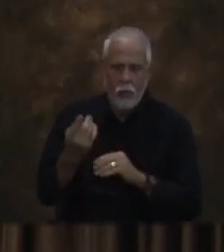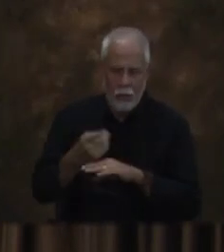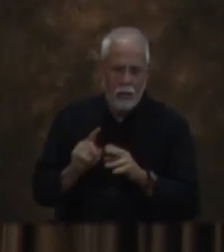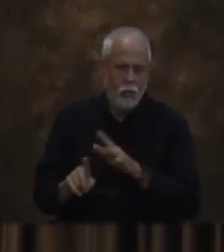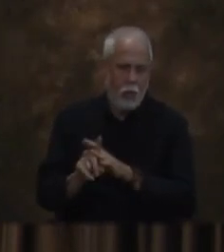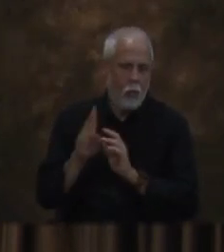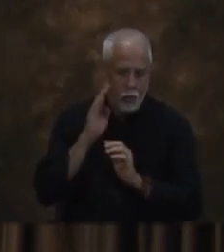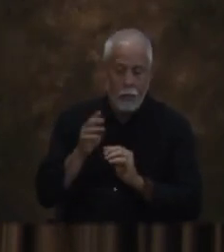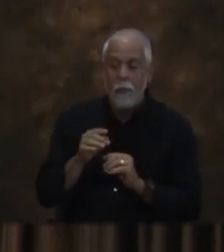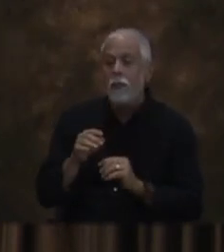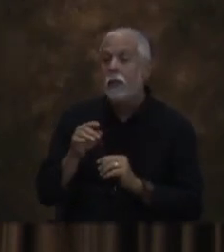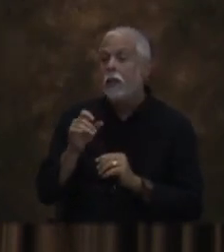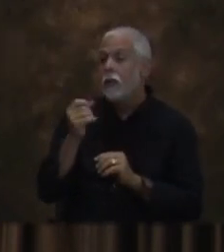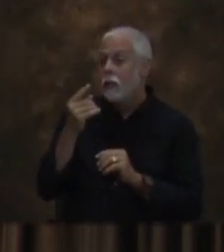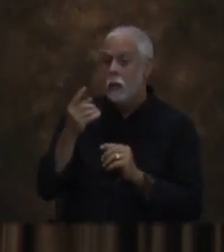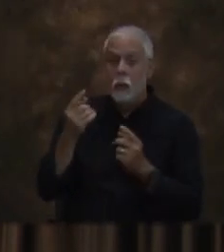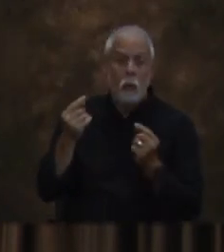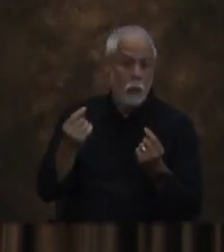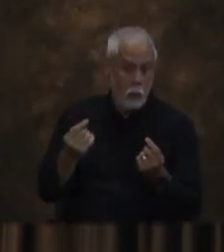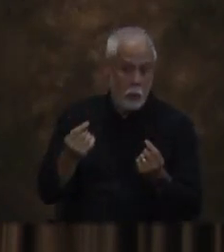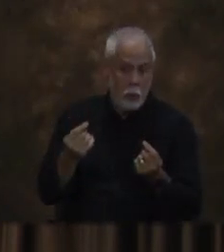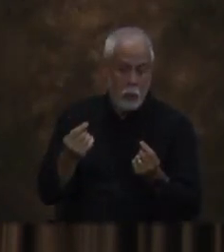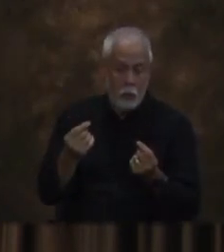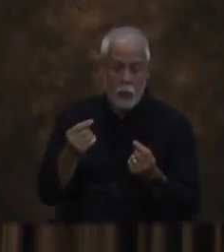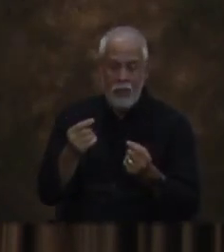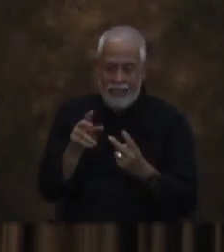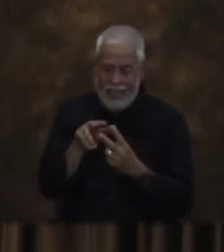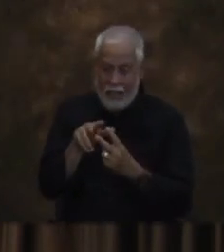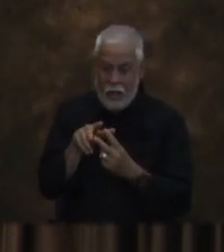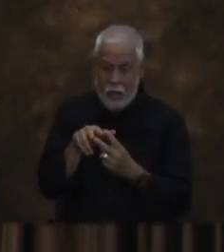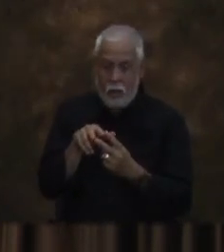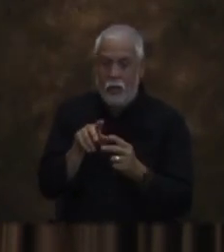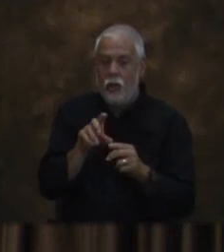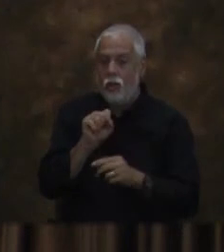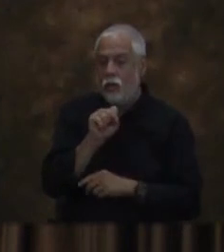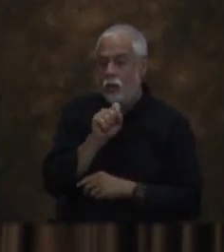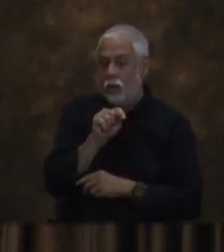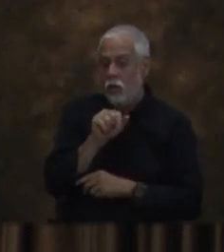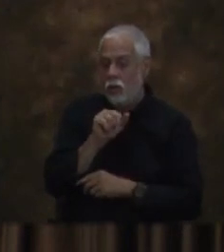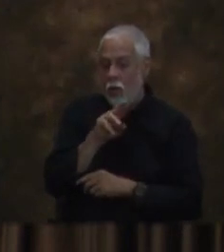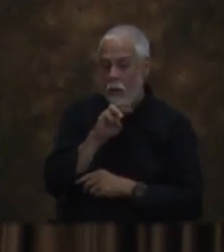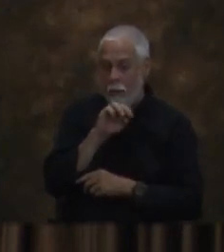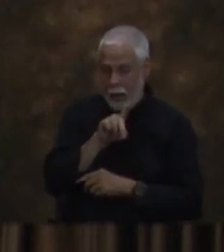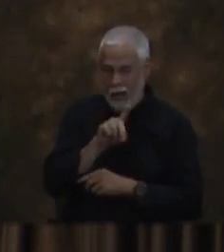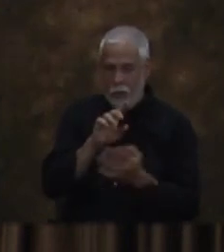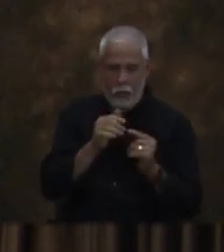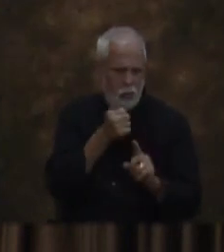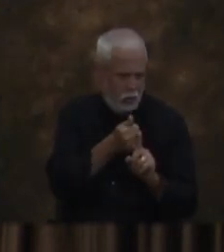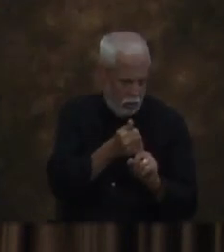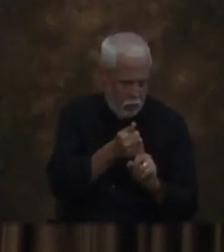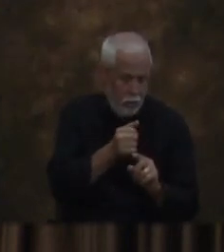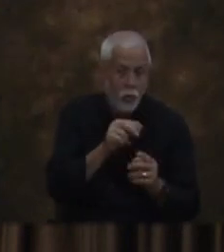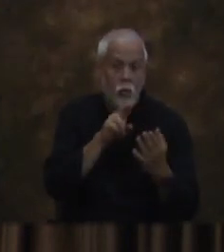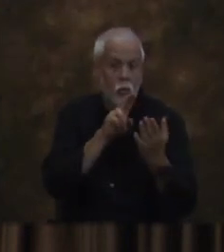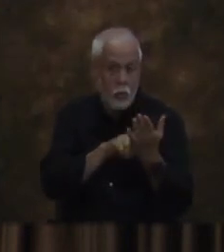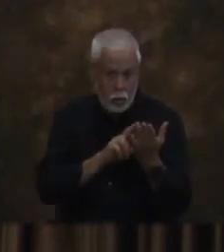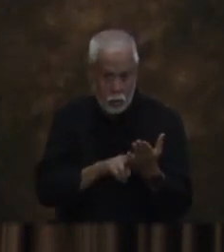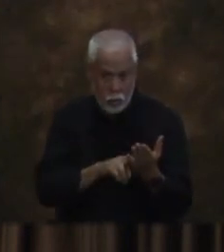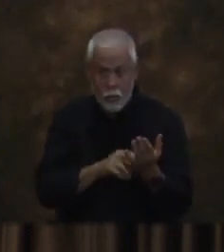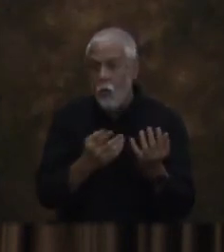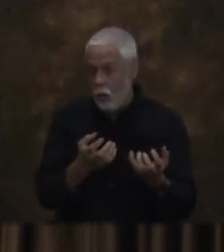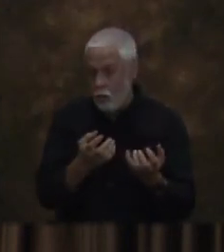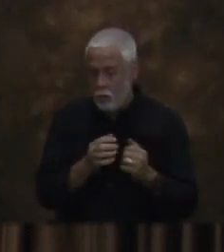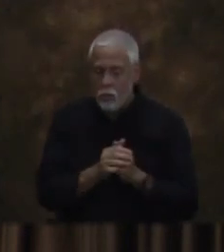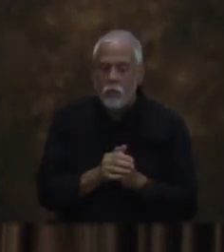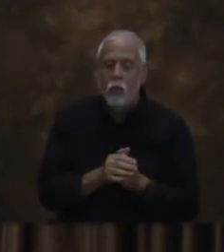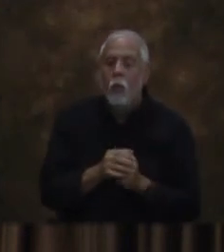days. And then what folks can do is go through either the StarMed website themselves to register if they'd like